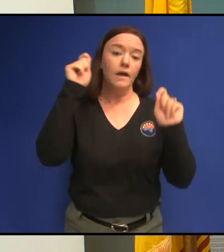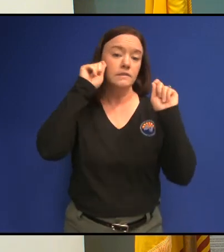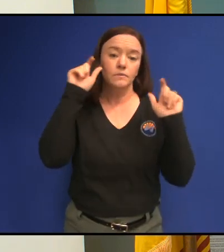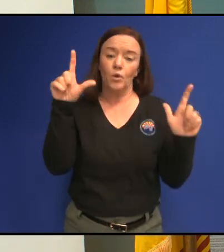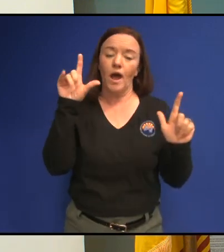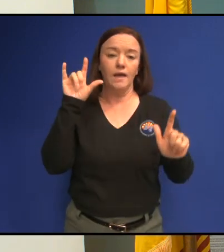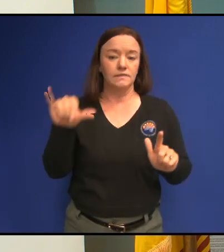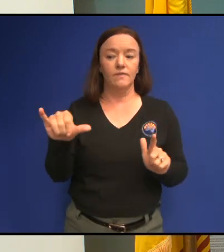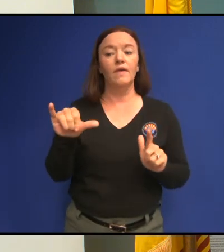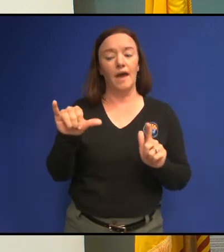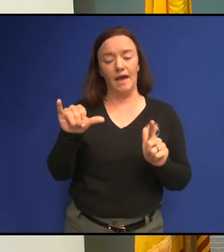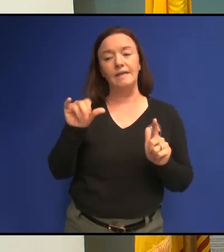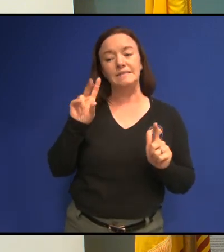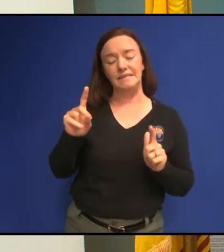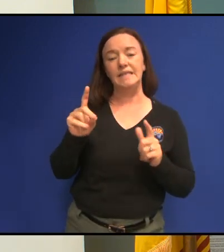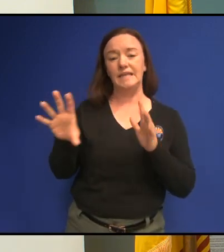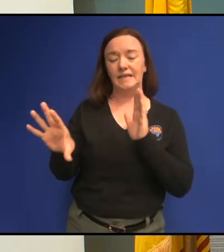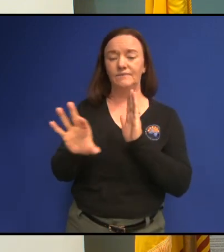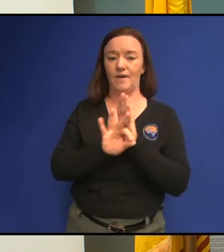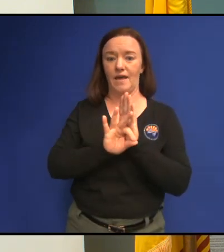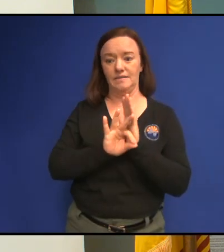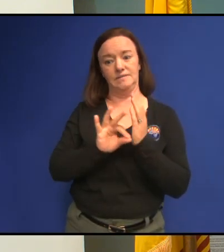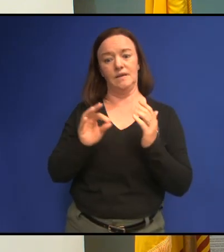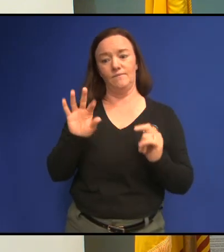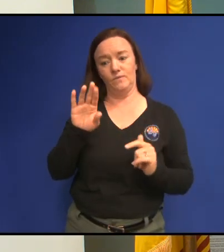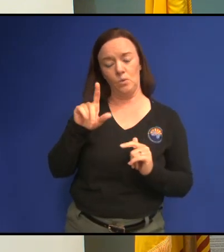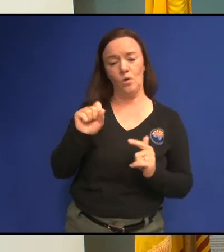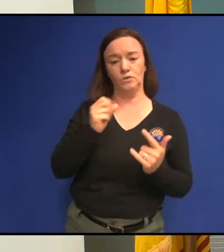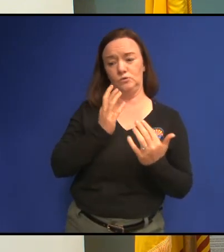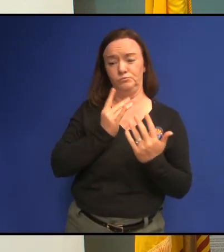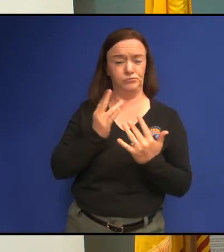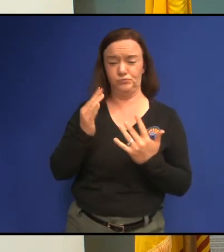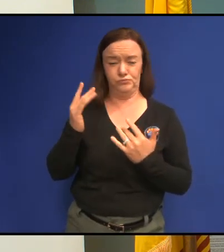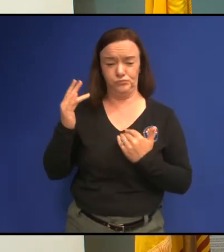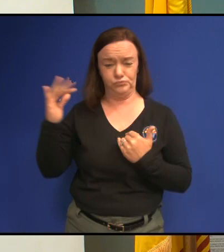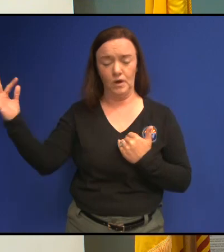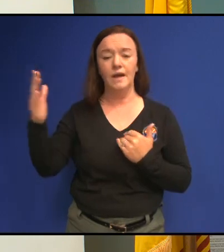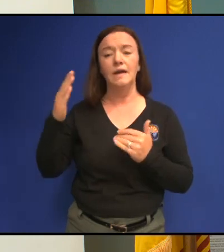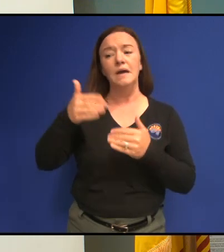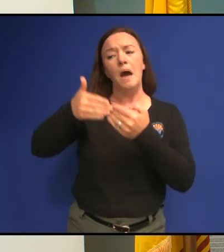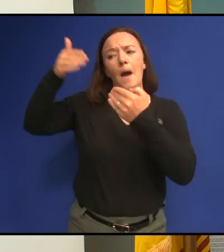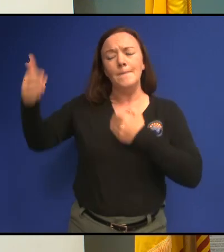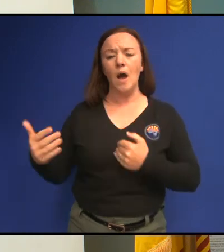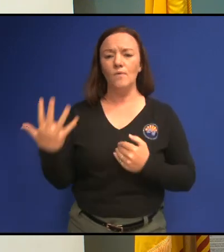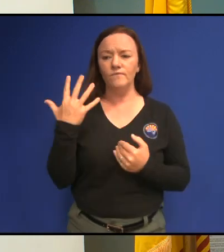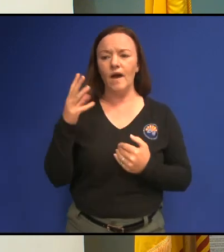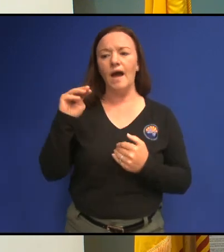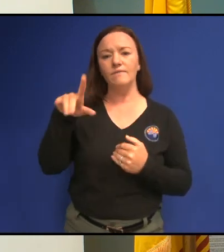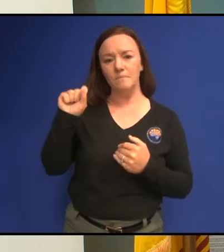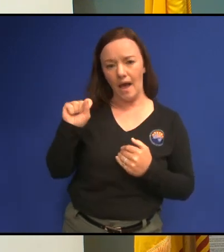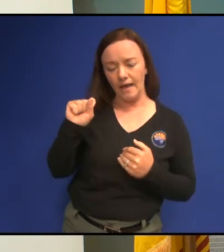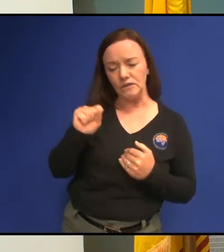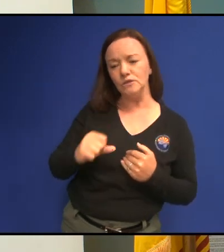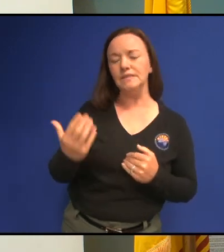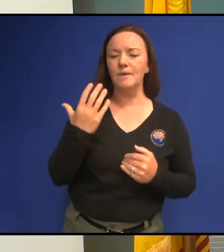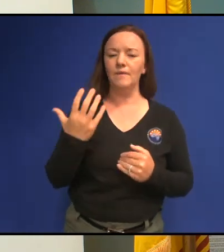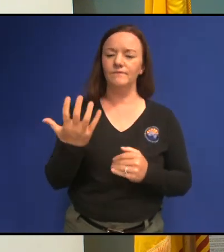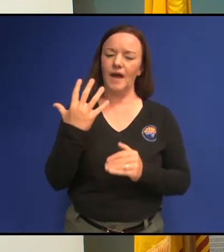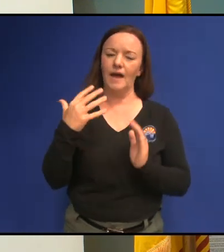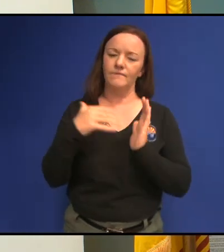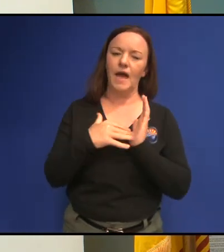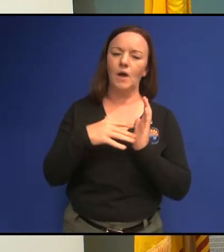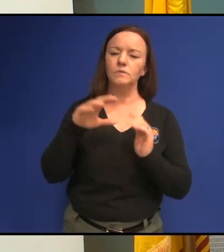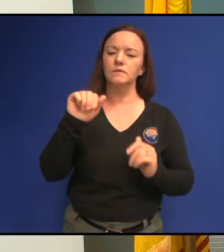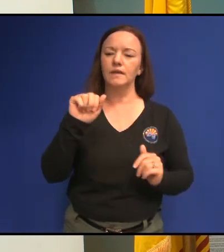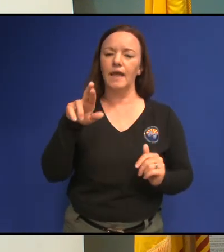thing found some fuels to get in and took off like crazy. It took about a 5-mile run and a 5,000-acre footprint up there. So